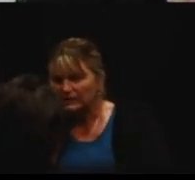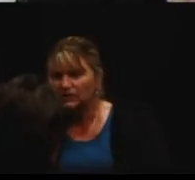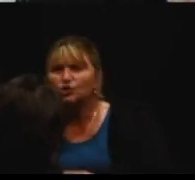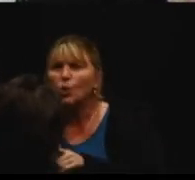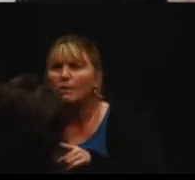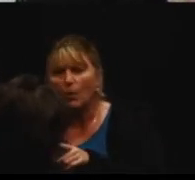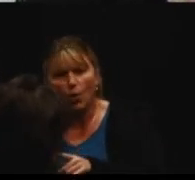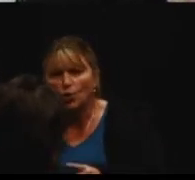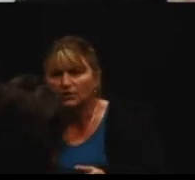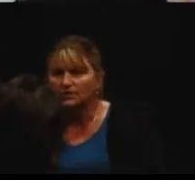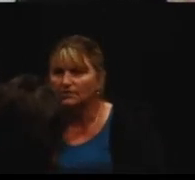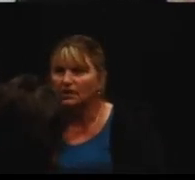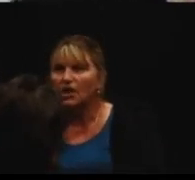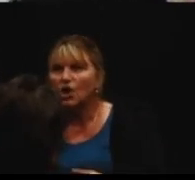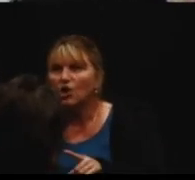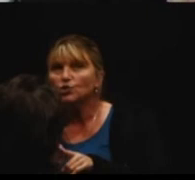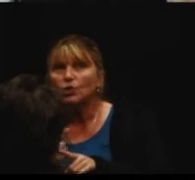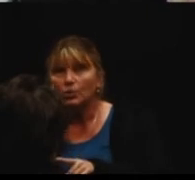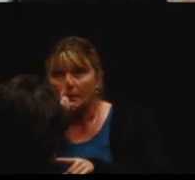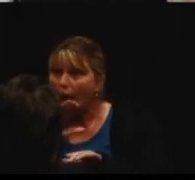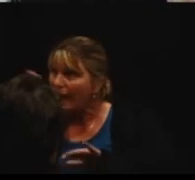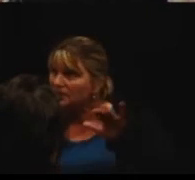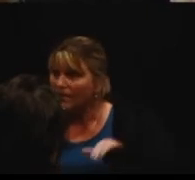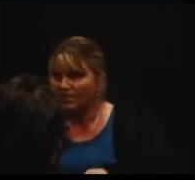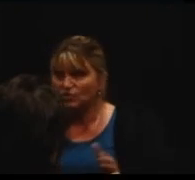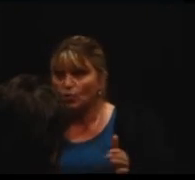urgency and talking it to people outside this room with any urgency.